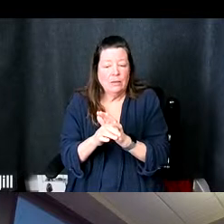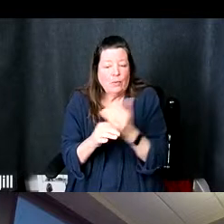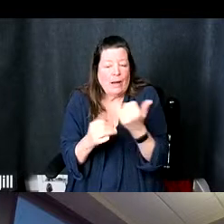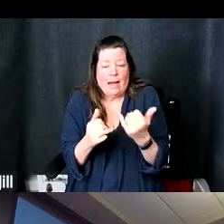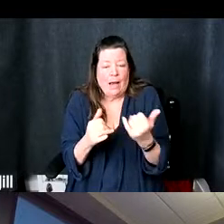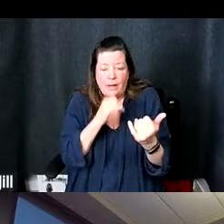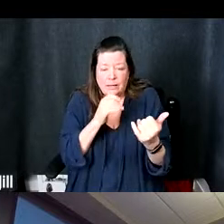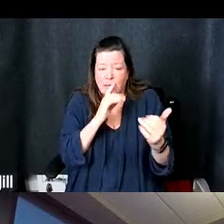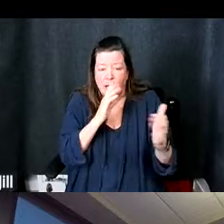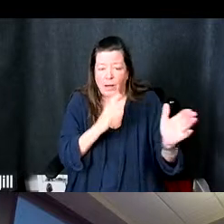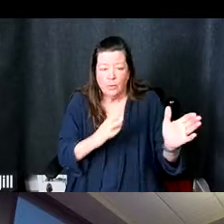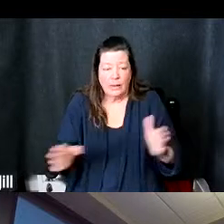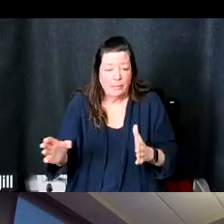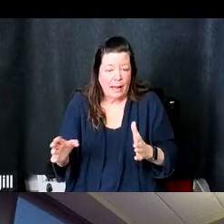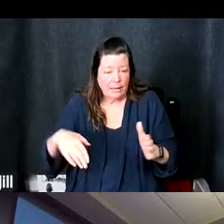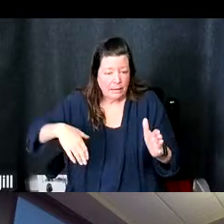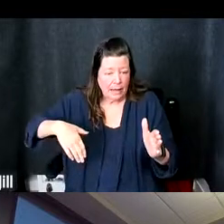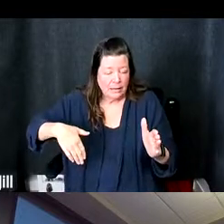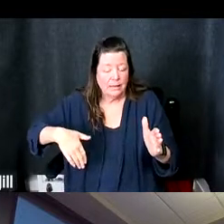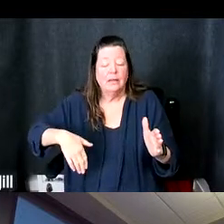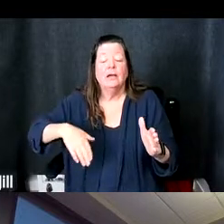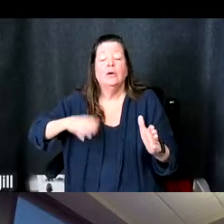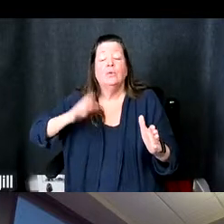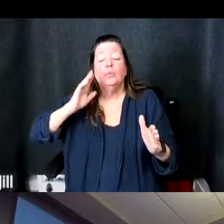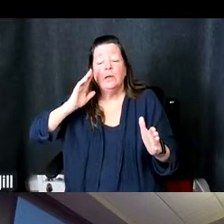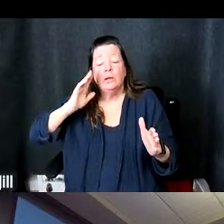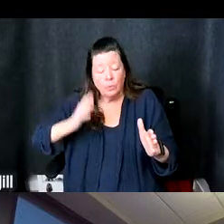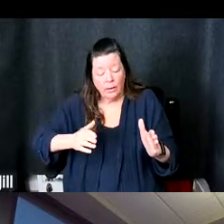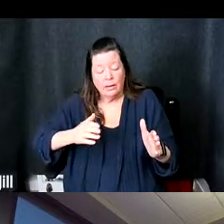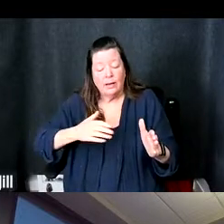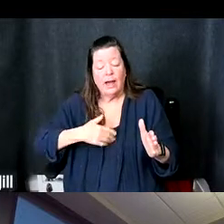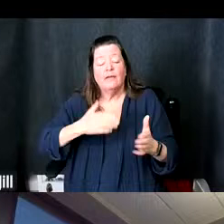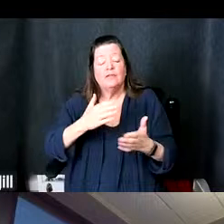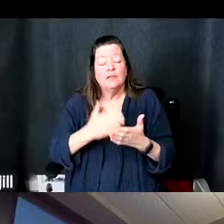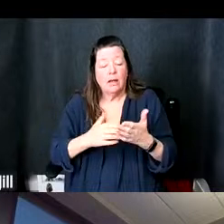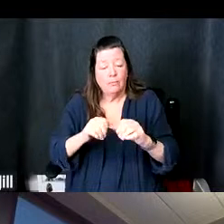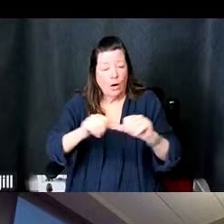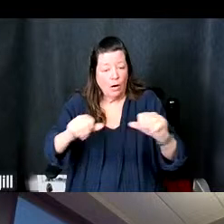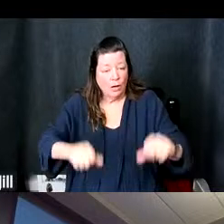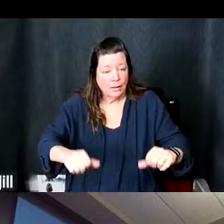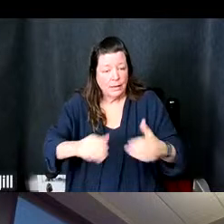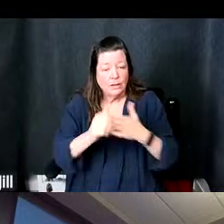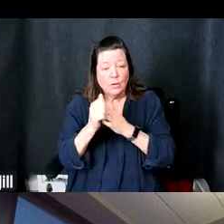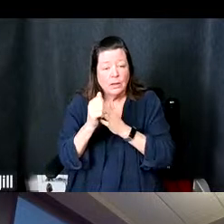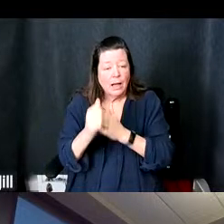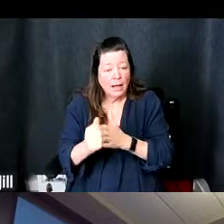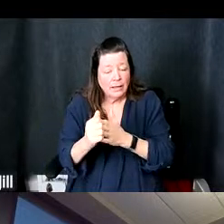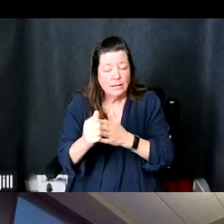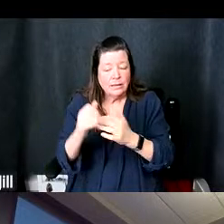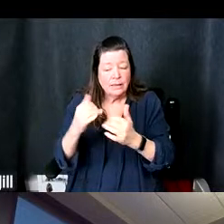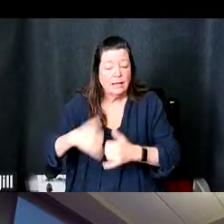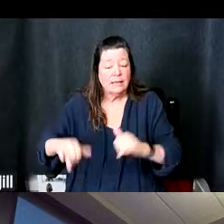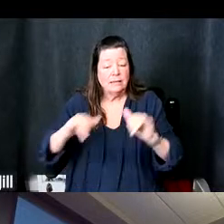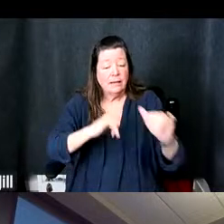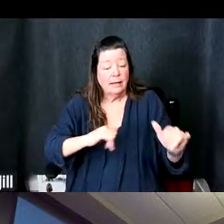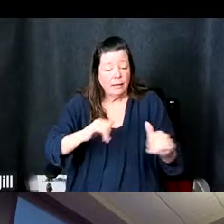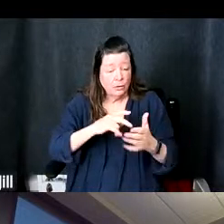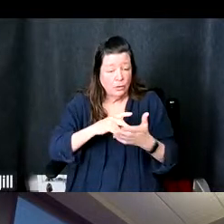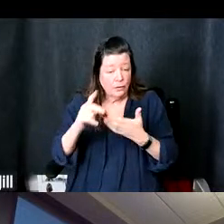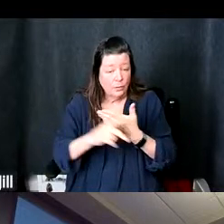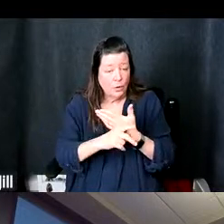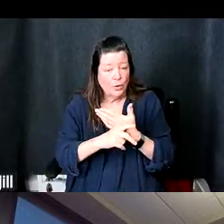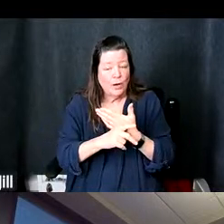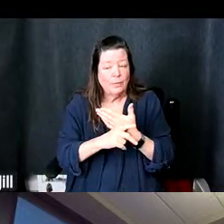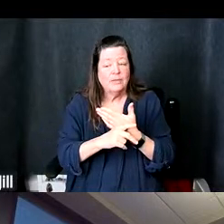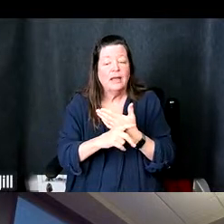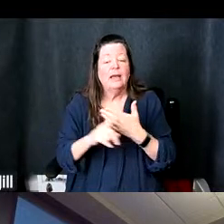We will be looking to develop some architectural guidance and kind of standards for the program to fit within. And then, I think